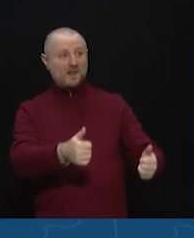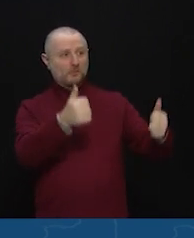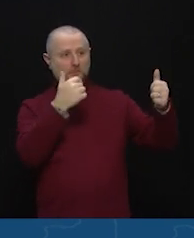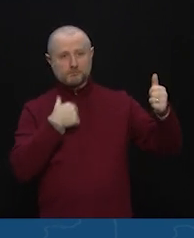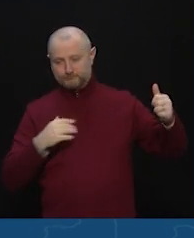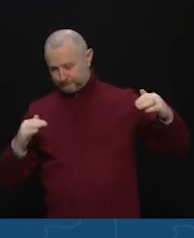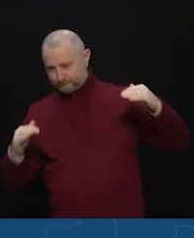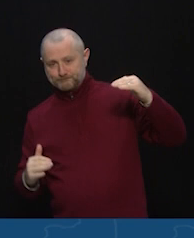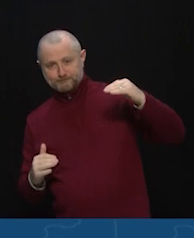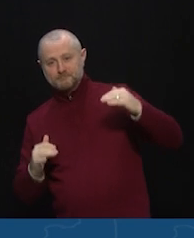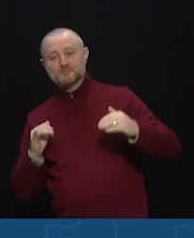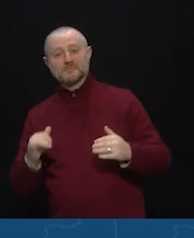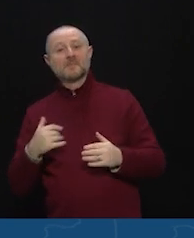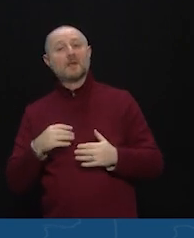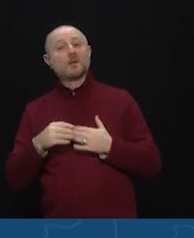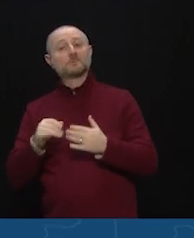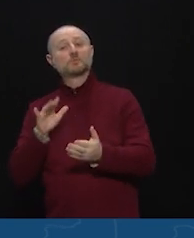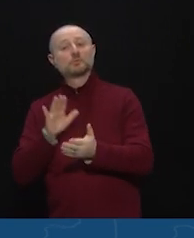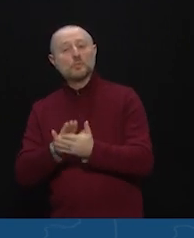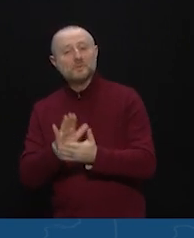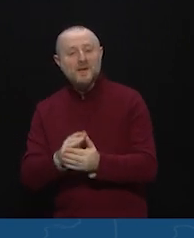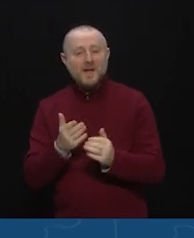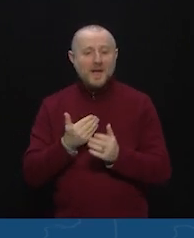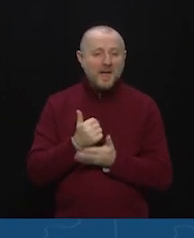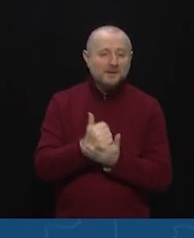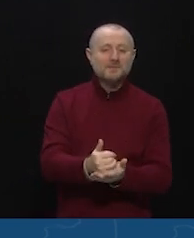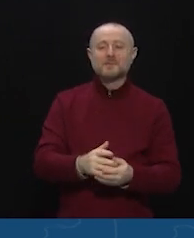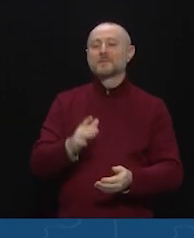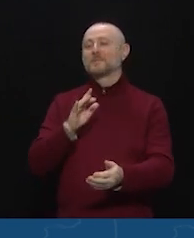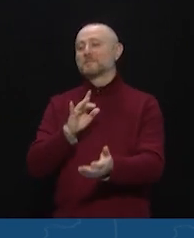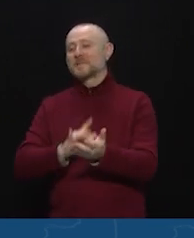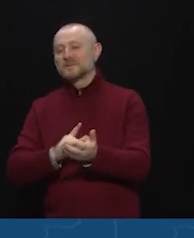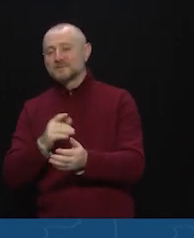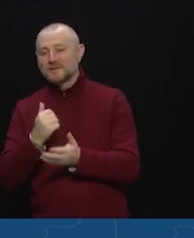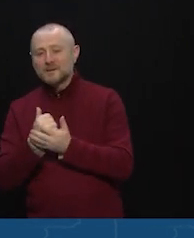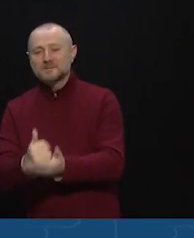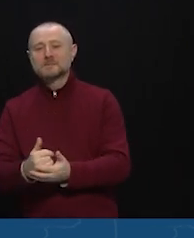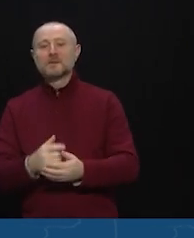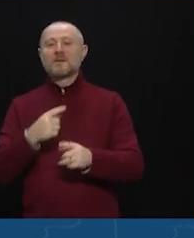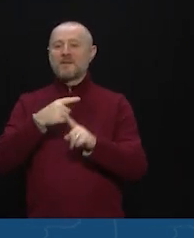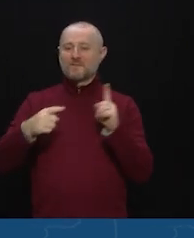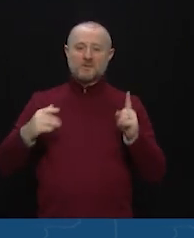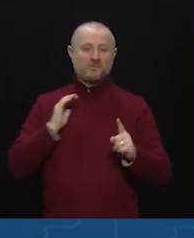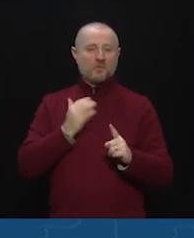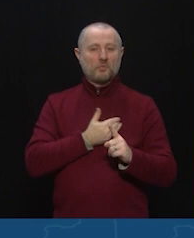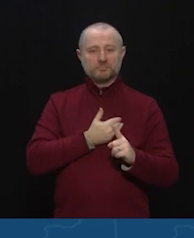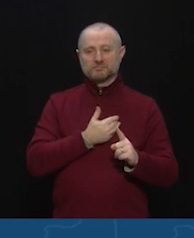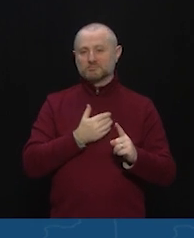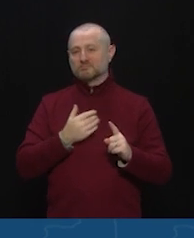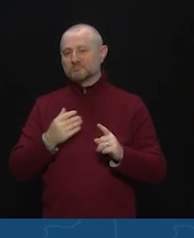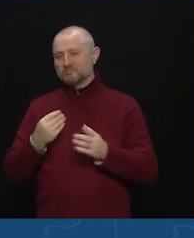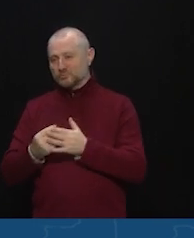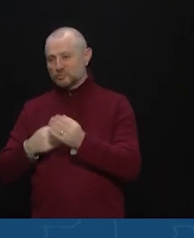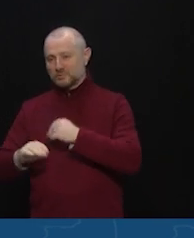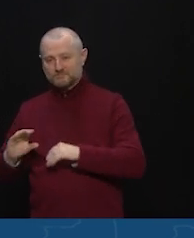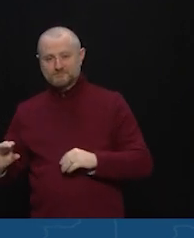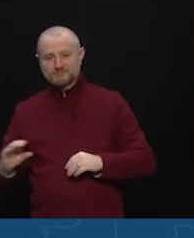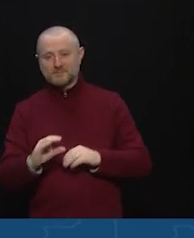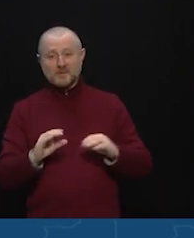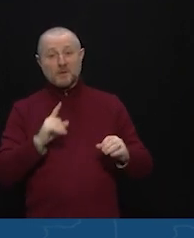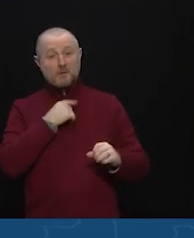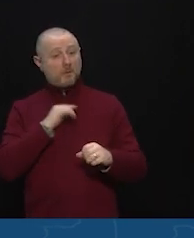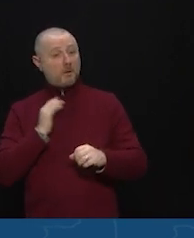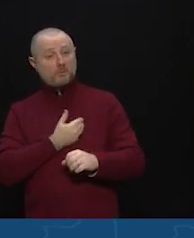school aid and Medicaid, and at the same time, all of these commitments are sustainable over the plan